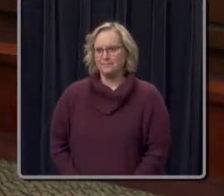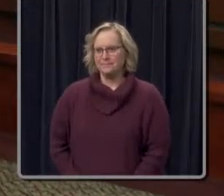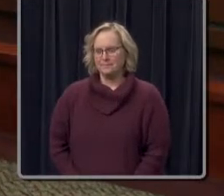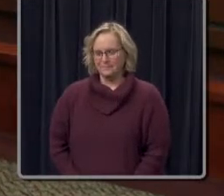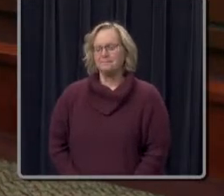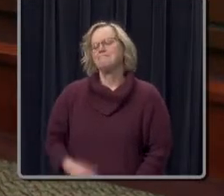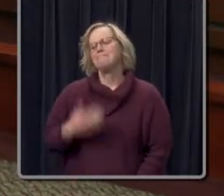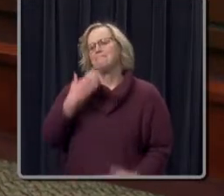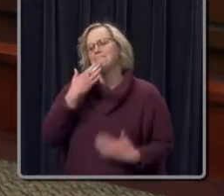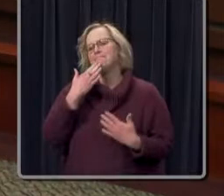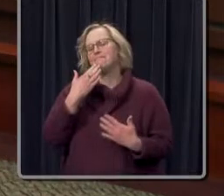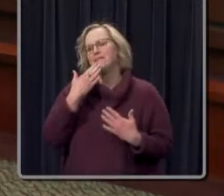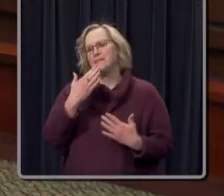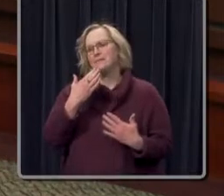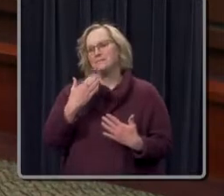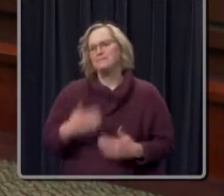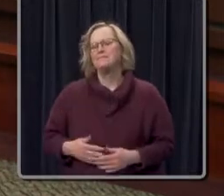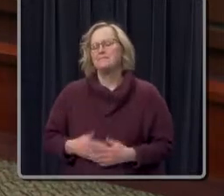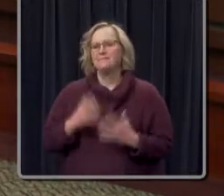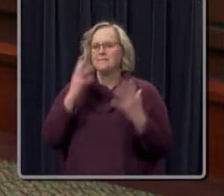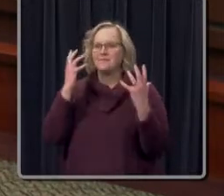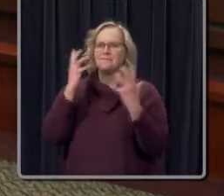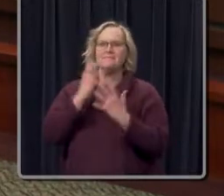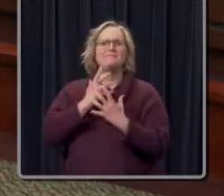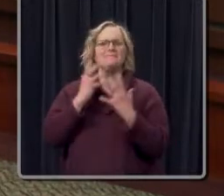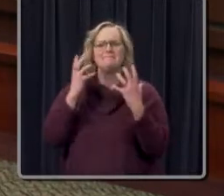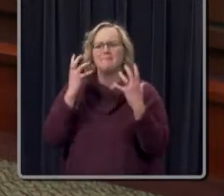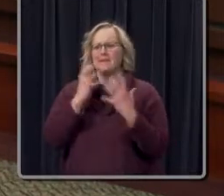Thank you. It's amazing.